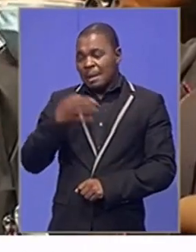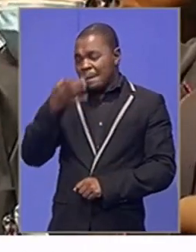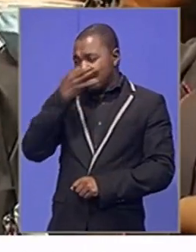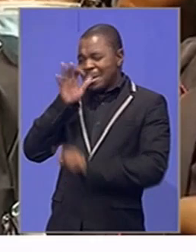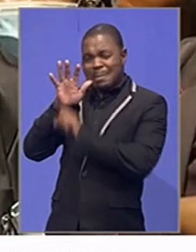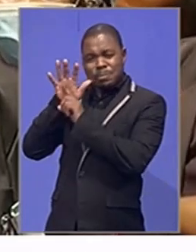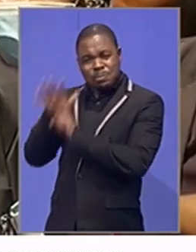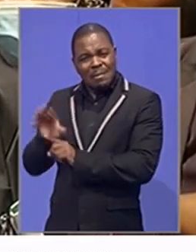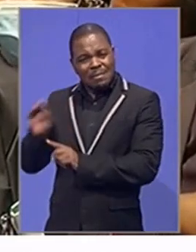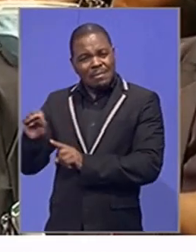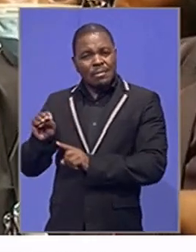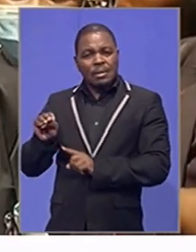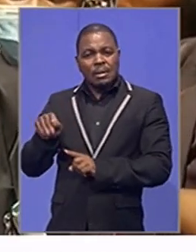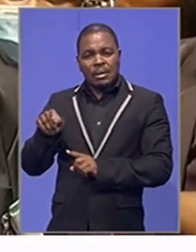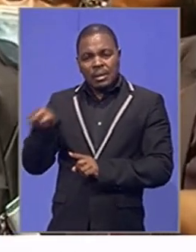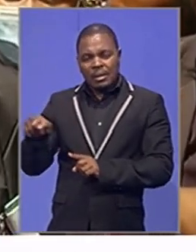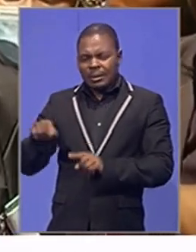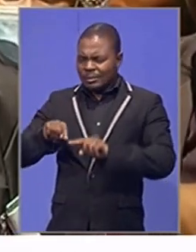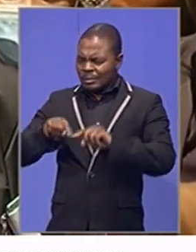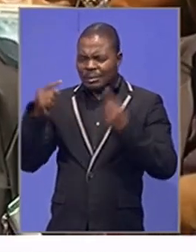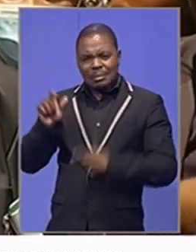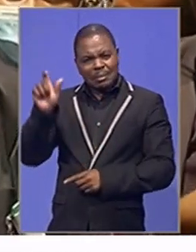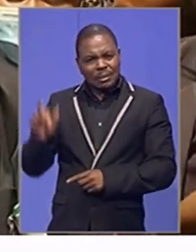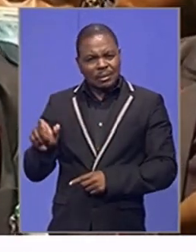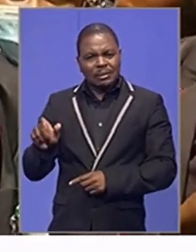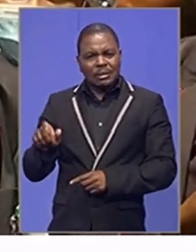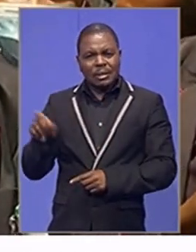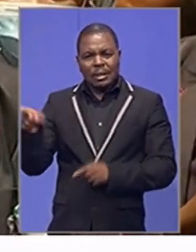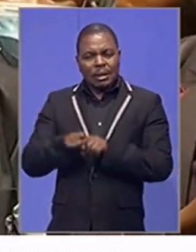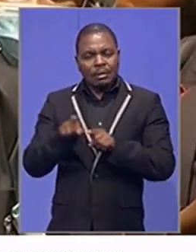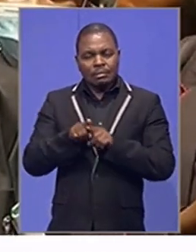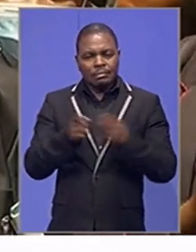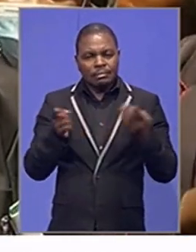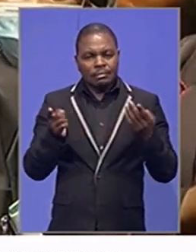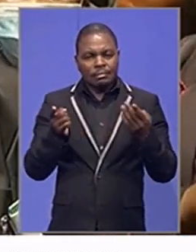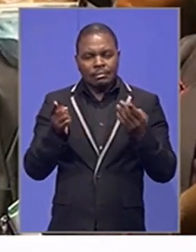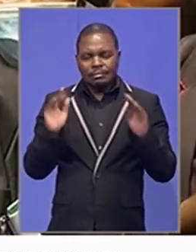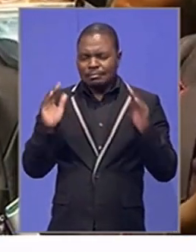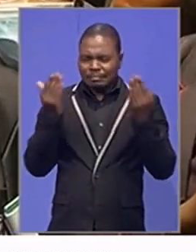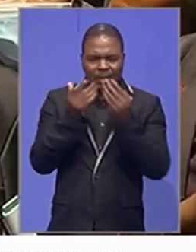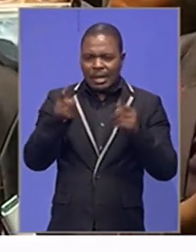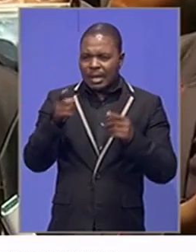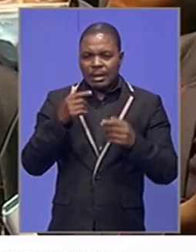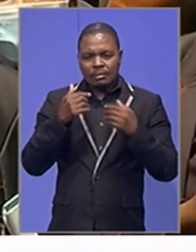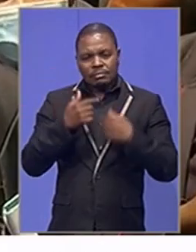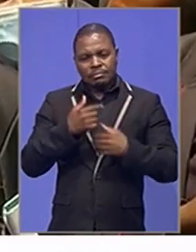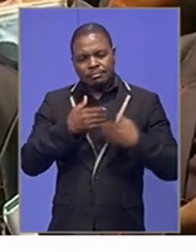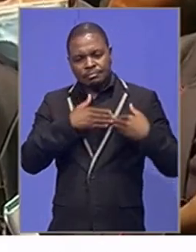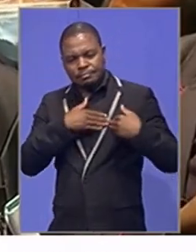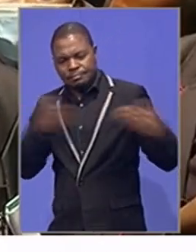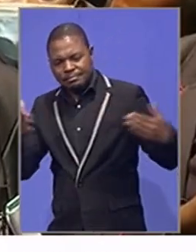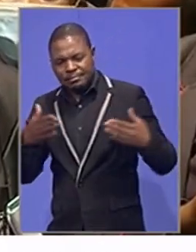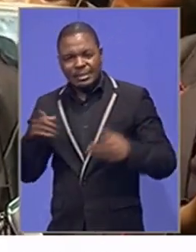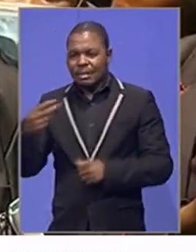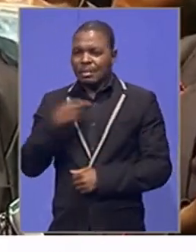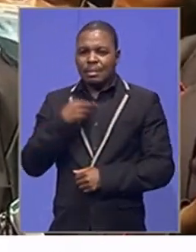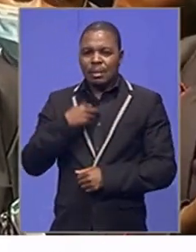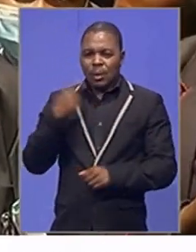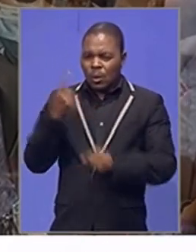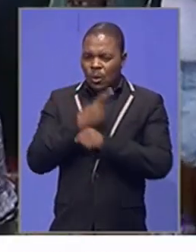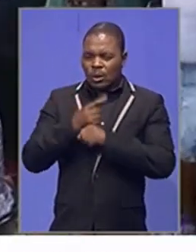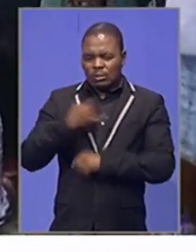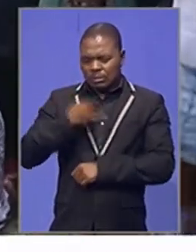was a whole different person. She was closed off. She didn't want to speak about her feelings. She would cry most